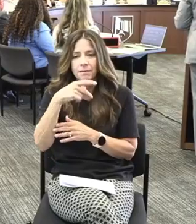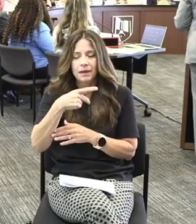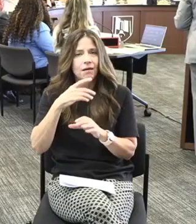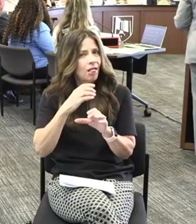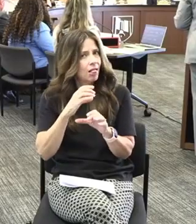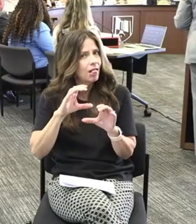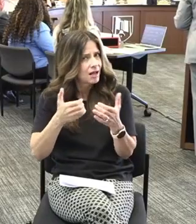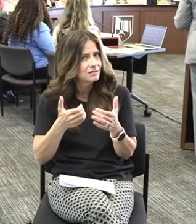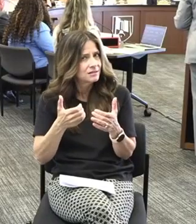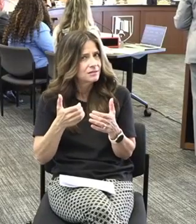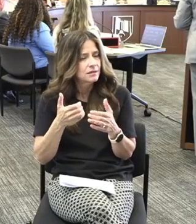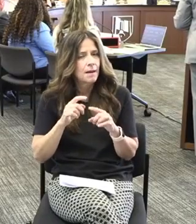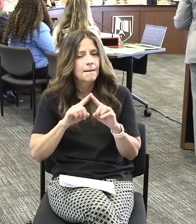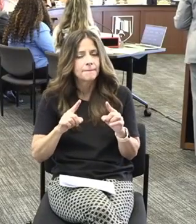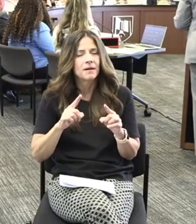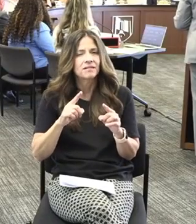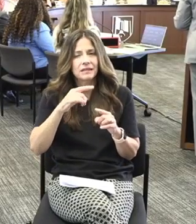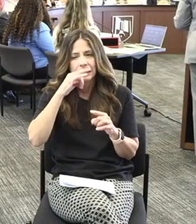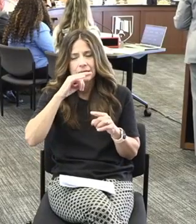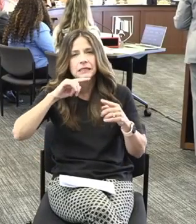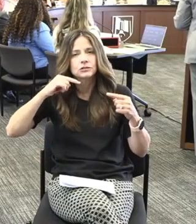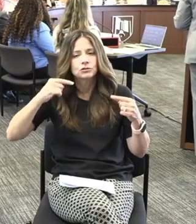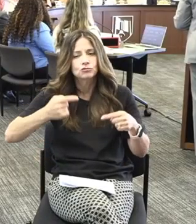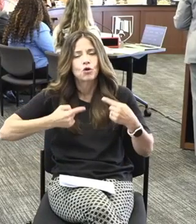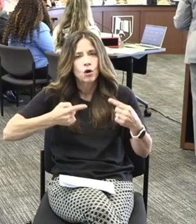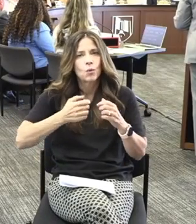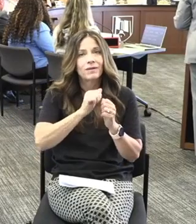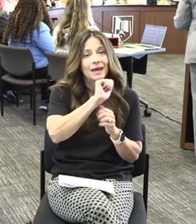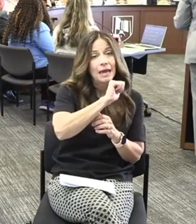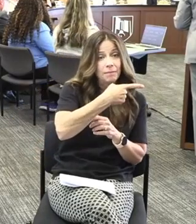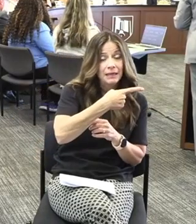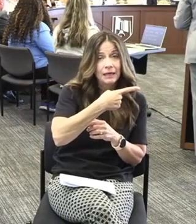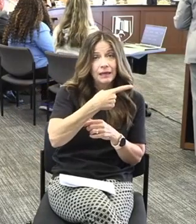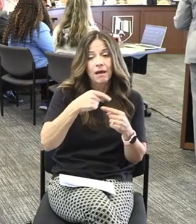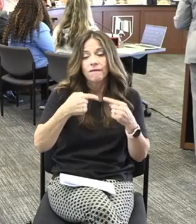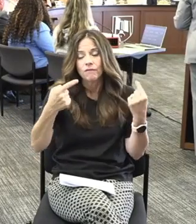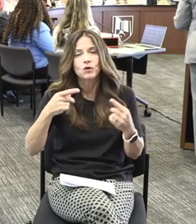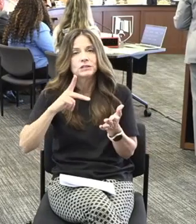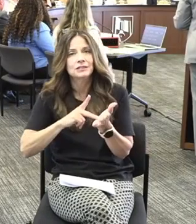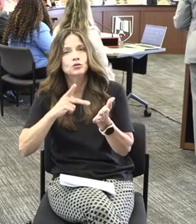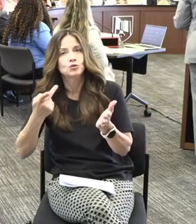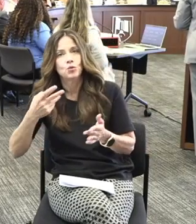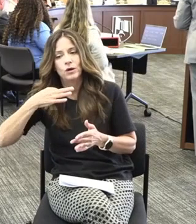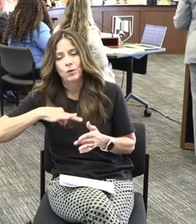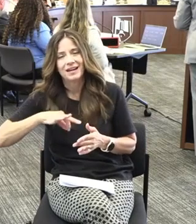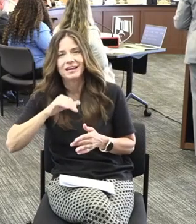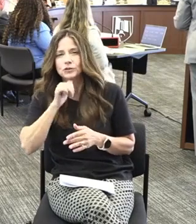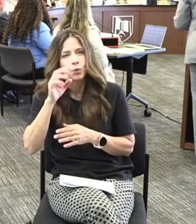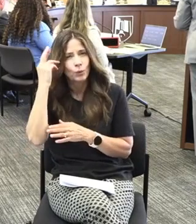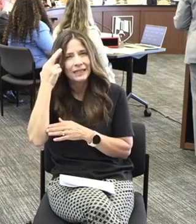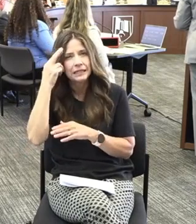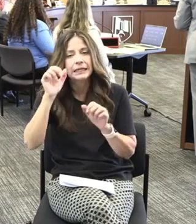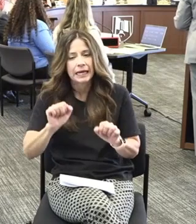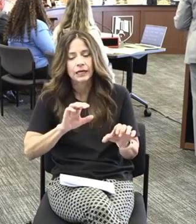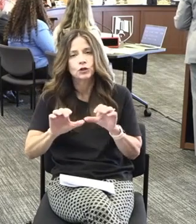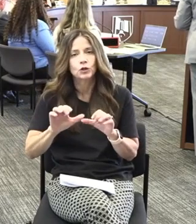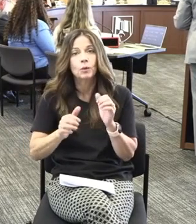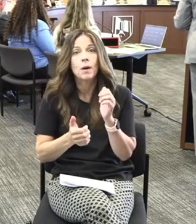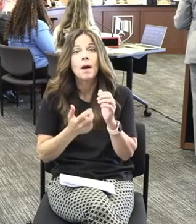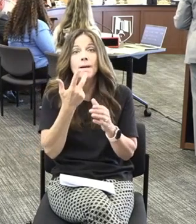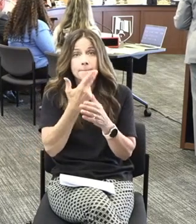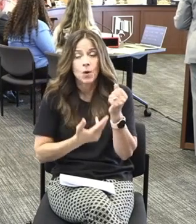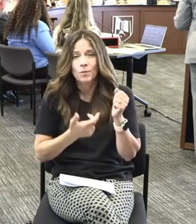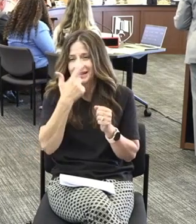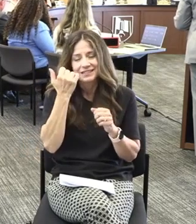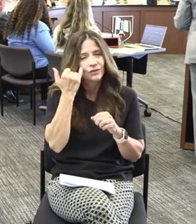too. But I know the kids struggle with the AP versus the dual credit, and they don't realize that they could do both. Because if they don't pass the AP, they still